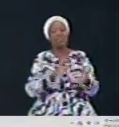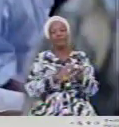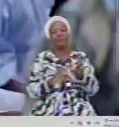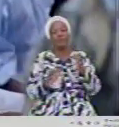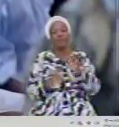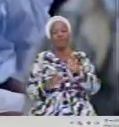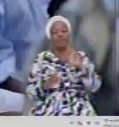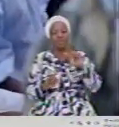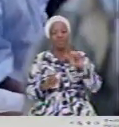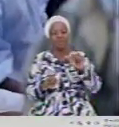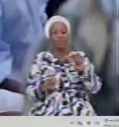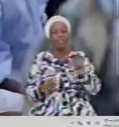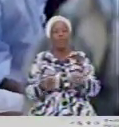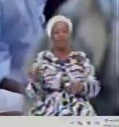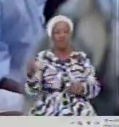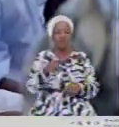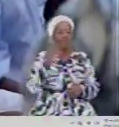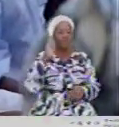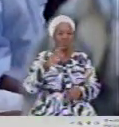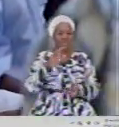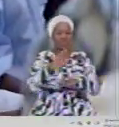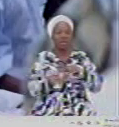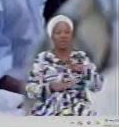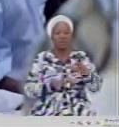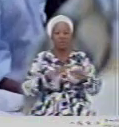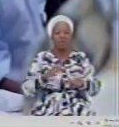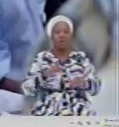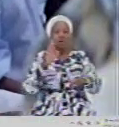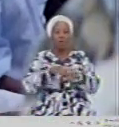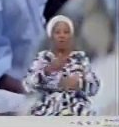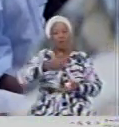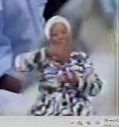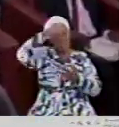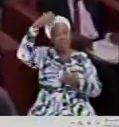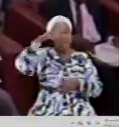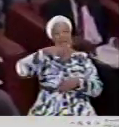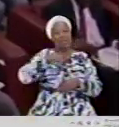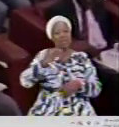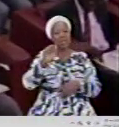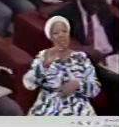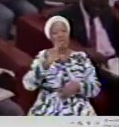13, thou shalt tread upon the lion and the adder.